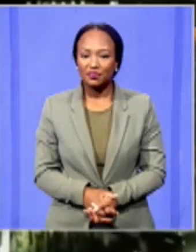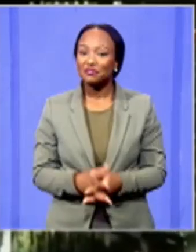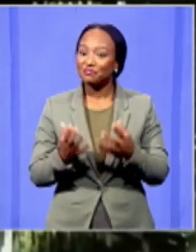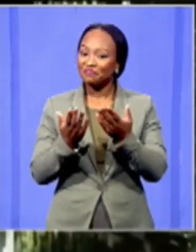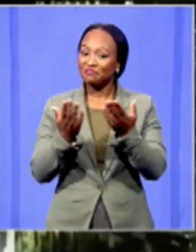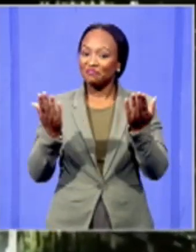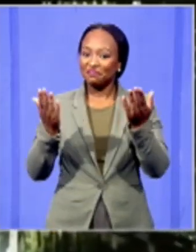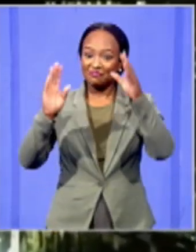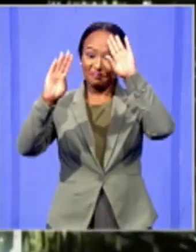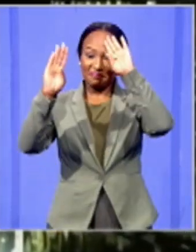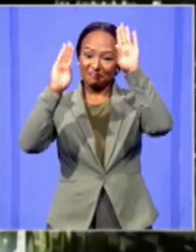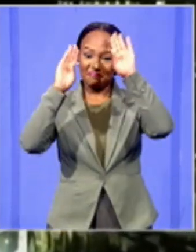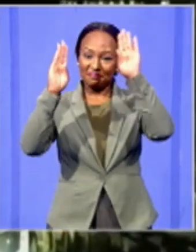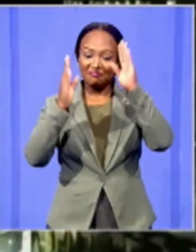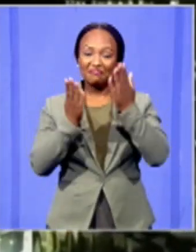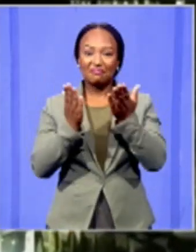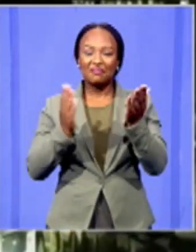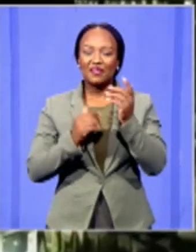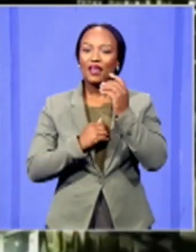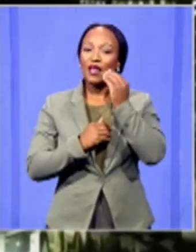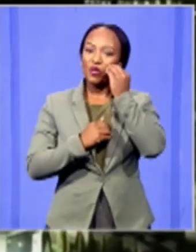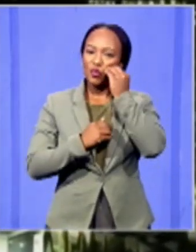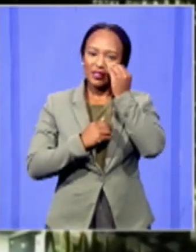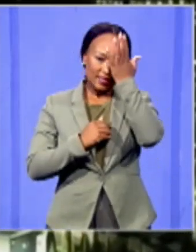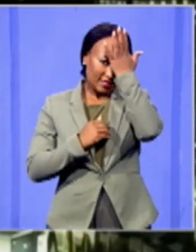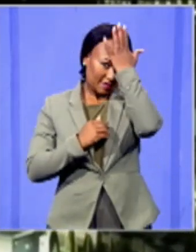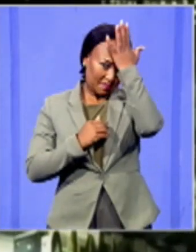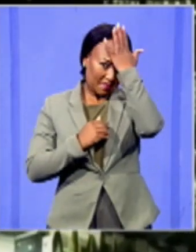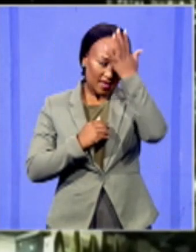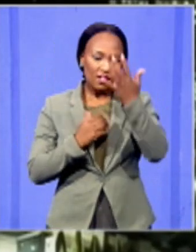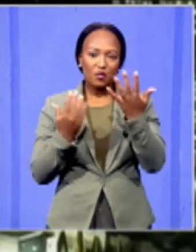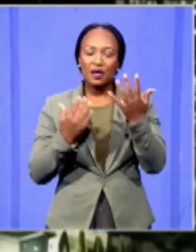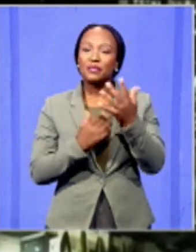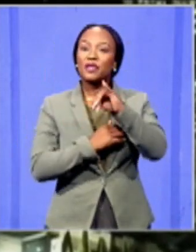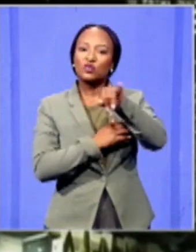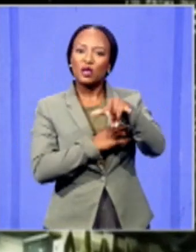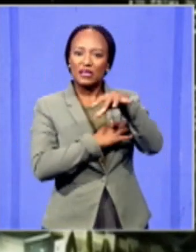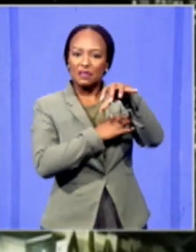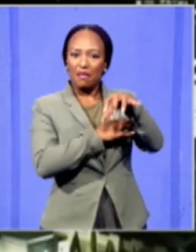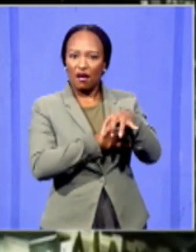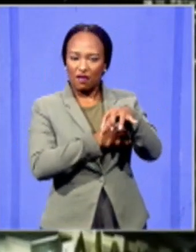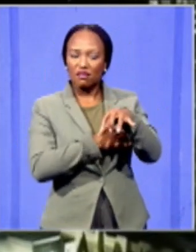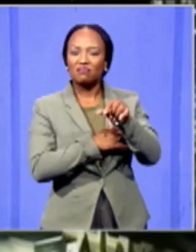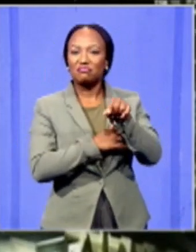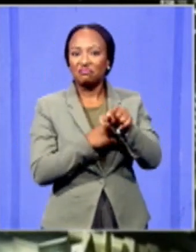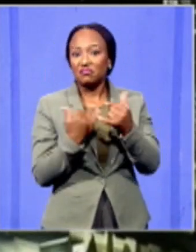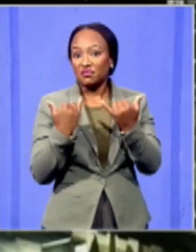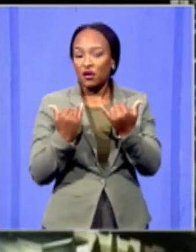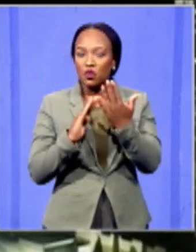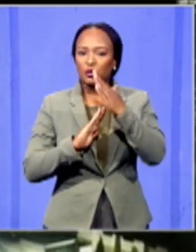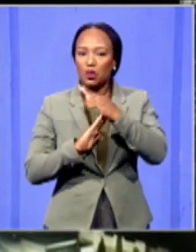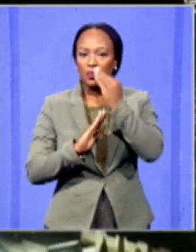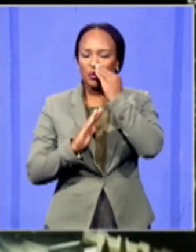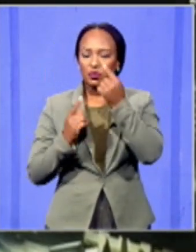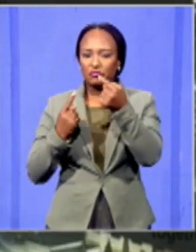Beshun Thobela, Jake ditaba tša sepedi tša SABC 2 go tšwa ka Auckland Park, Johannesburg. Gomme ditlhogo tša tšona ke tše.